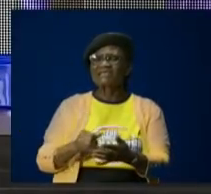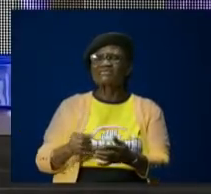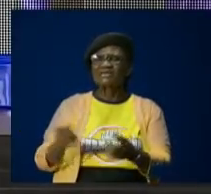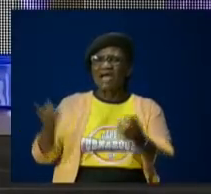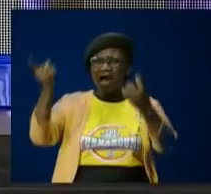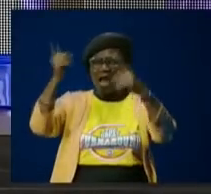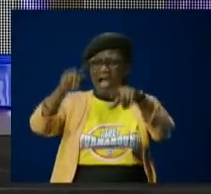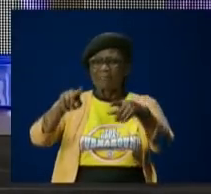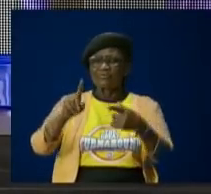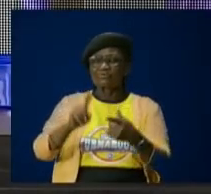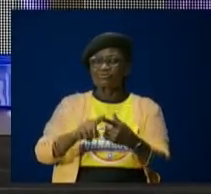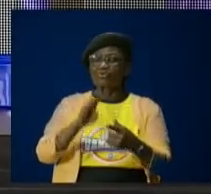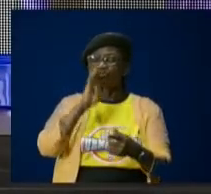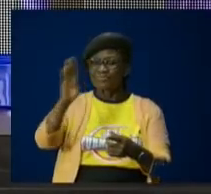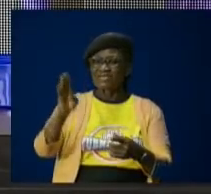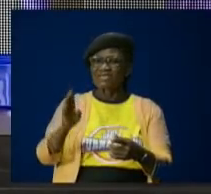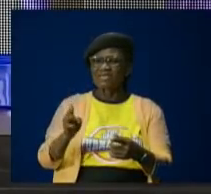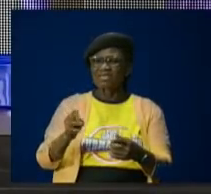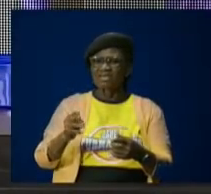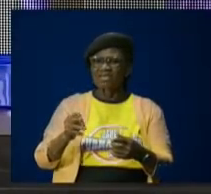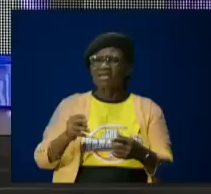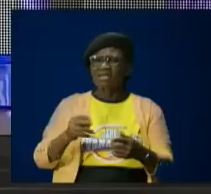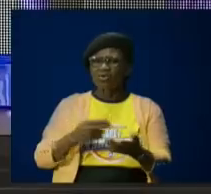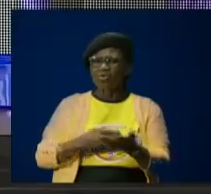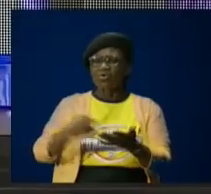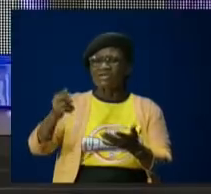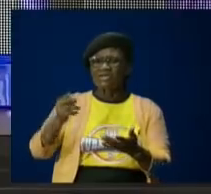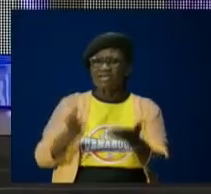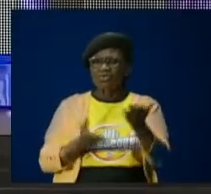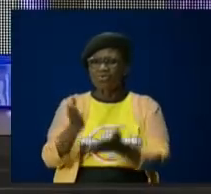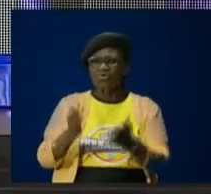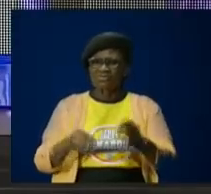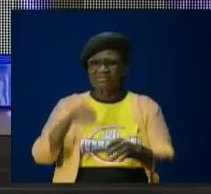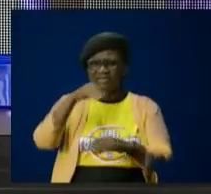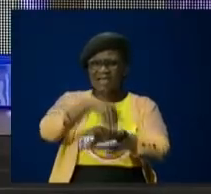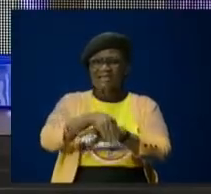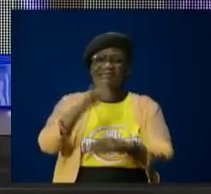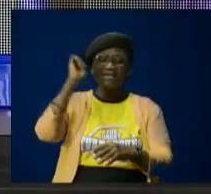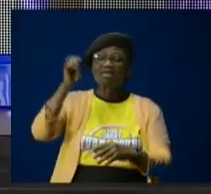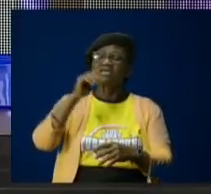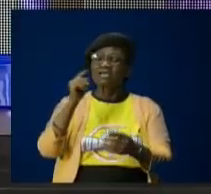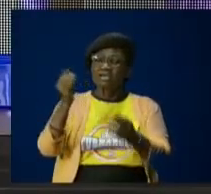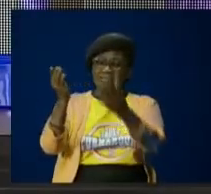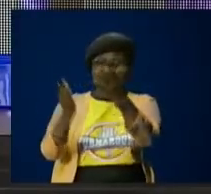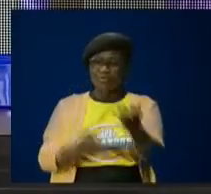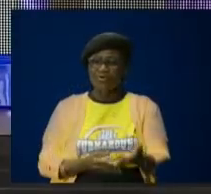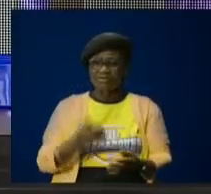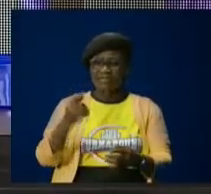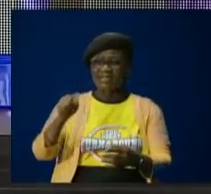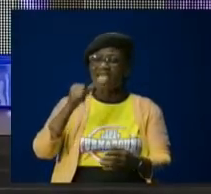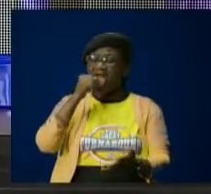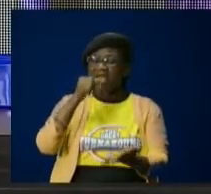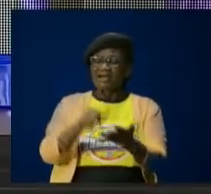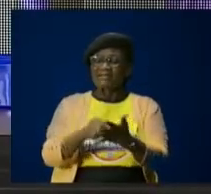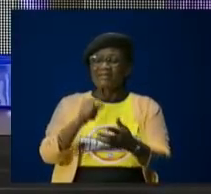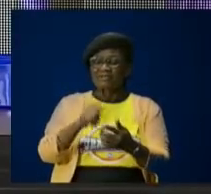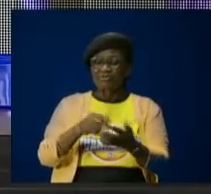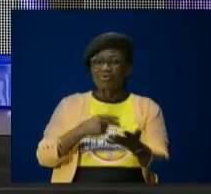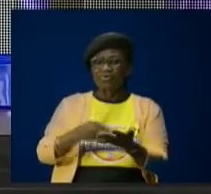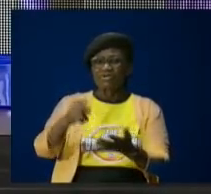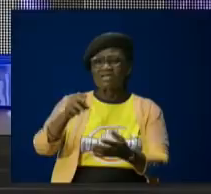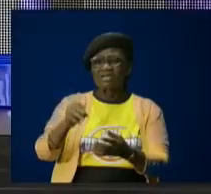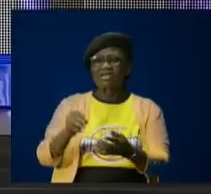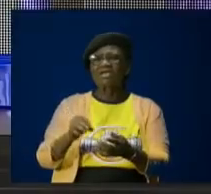Holy Ghost night. He brought the letter to the Holy Ghost service. And the word of